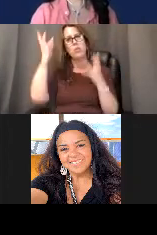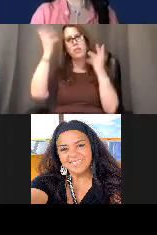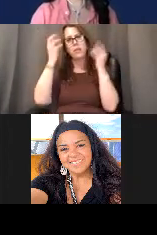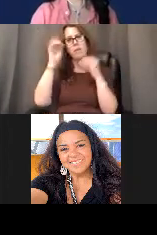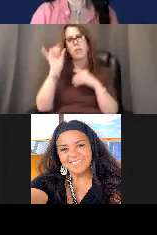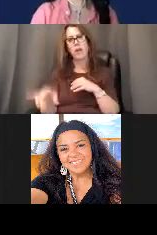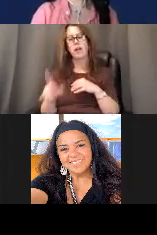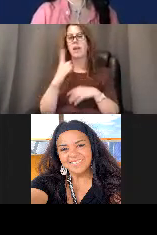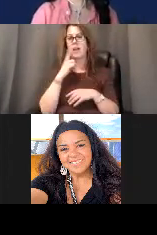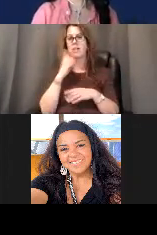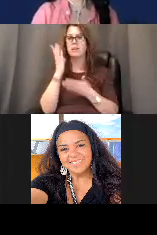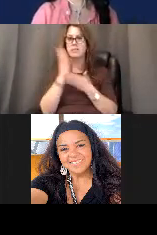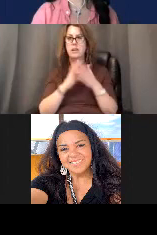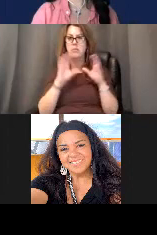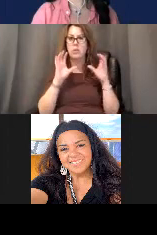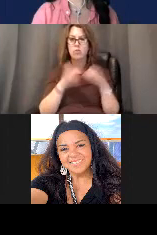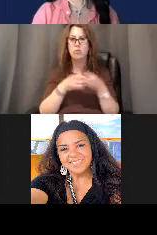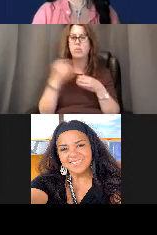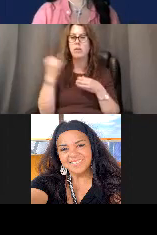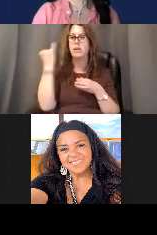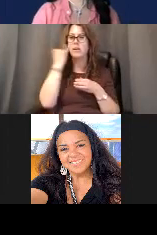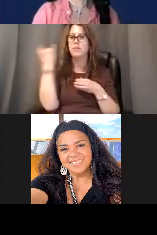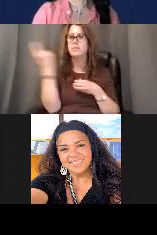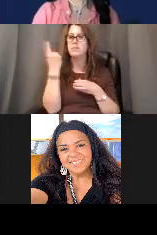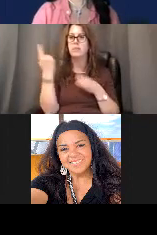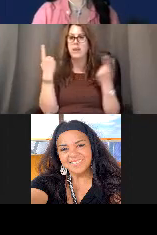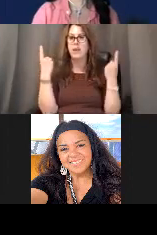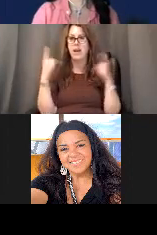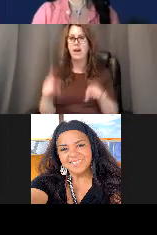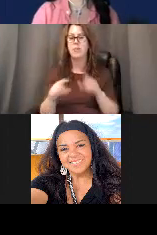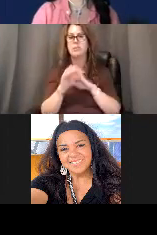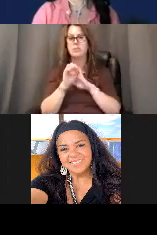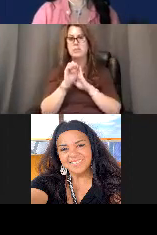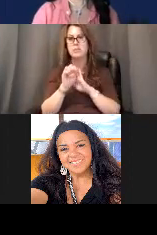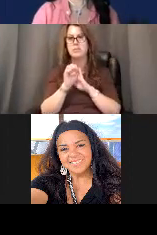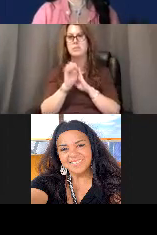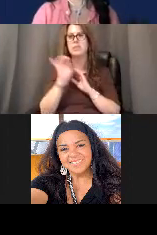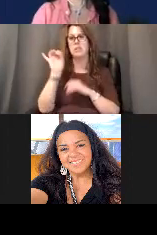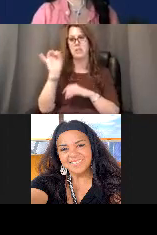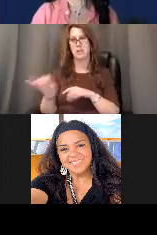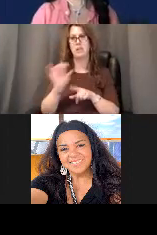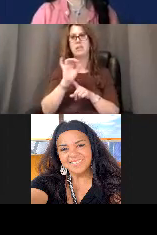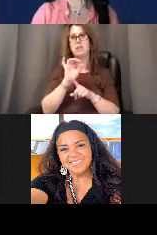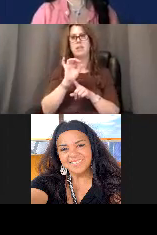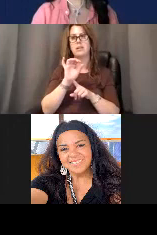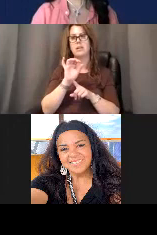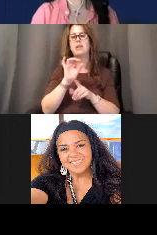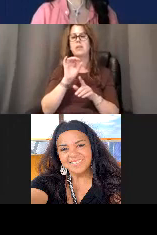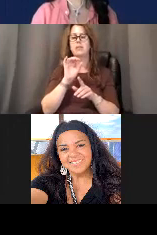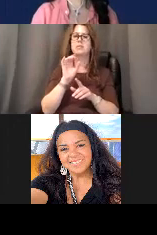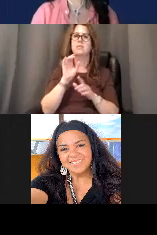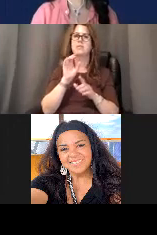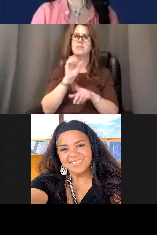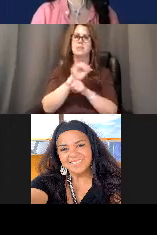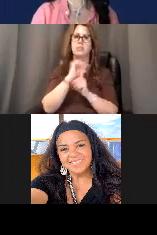for some groups, when something happens, like when there is for example, the incident was, or the murder of George Floyd,